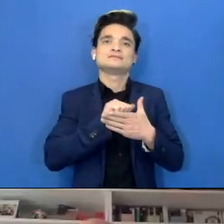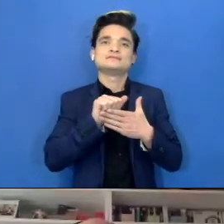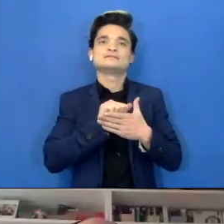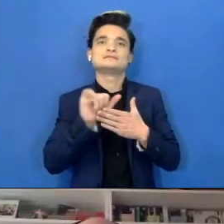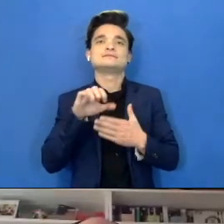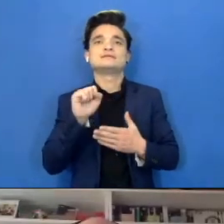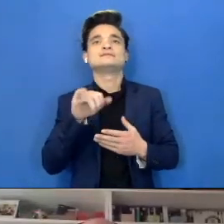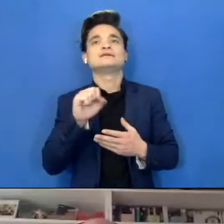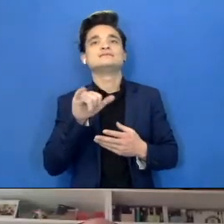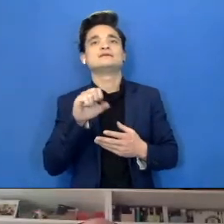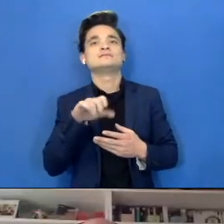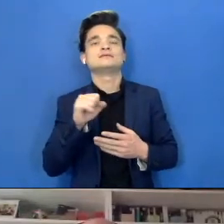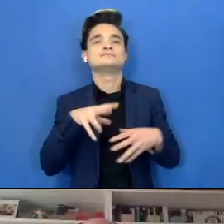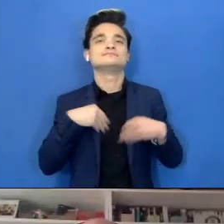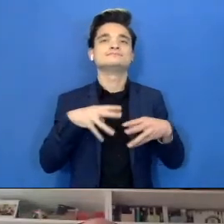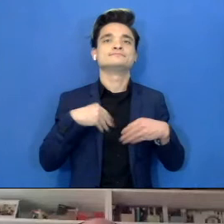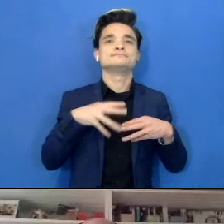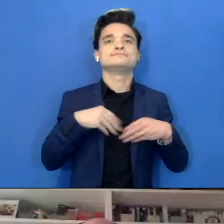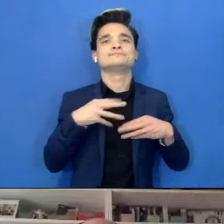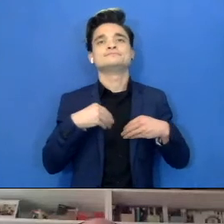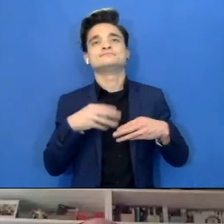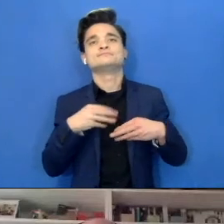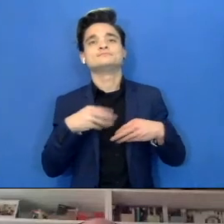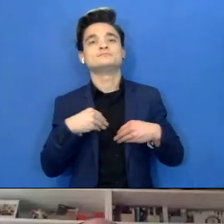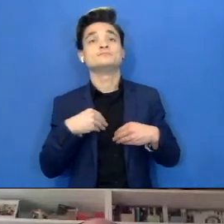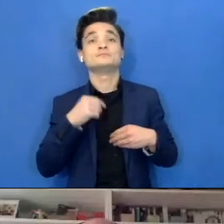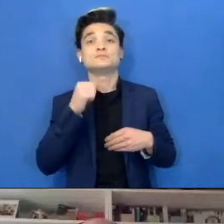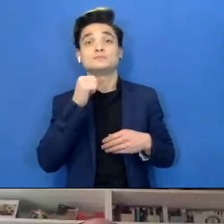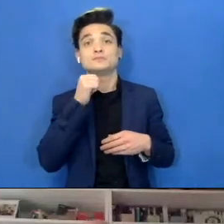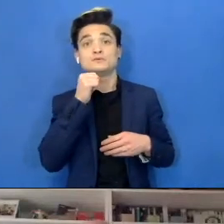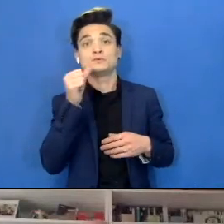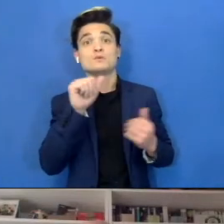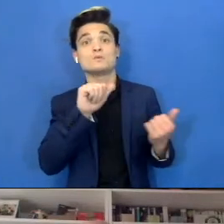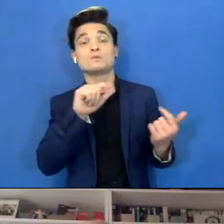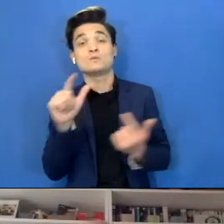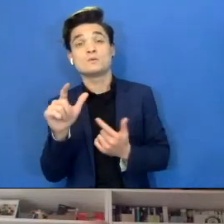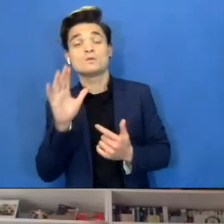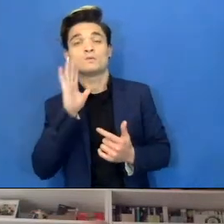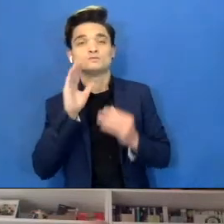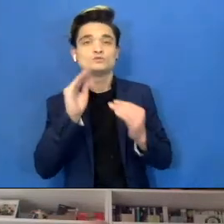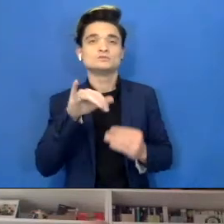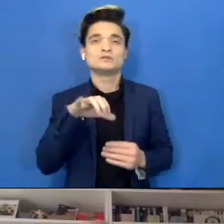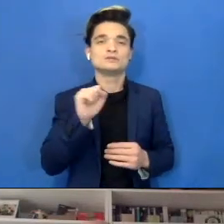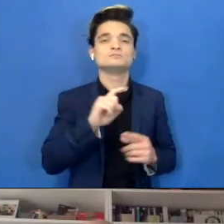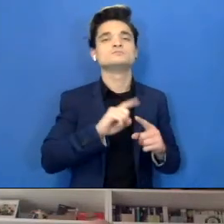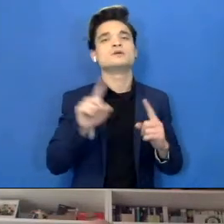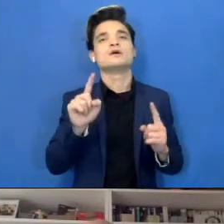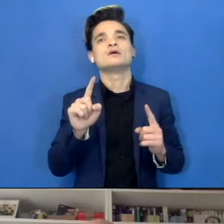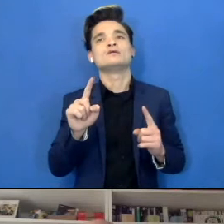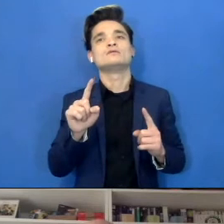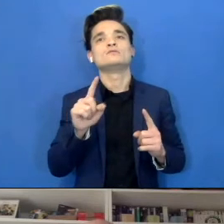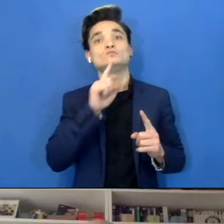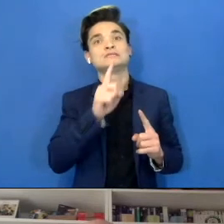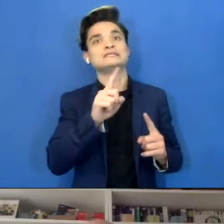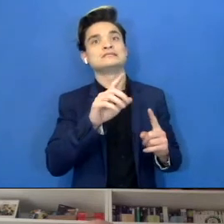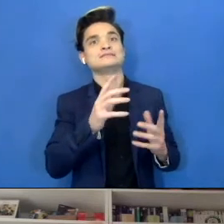them to say yes. I totally see that. But the minute you have to say no, it's like, oh my God, am I blocking? You go into your brain,